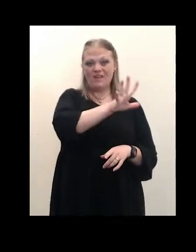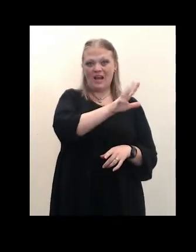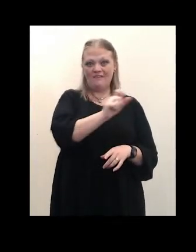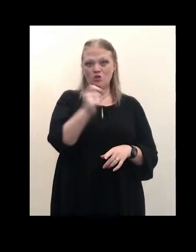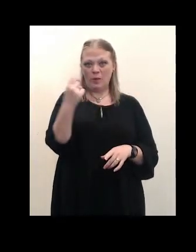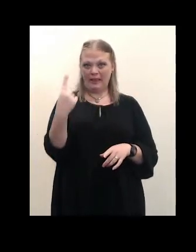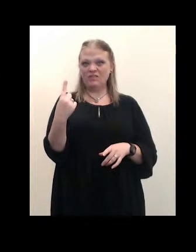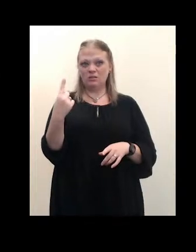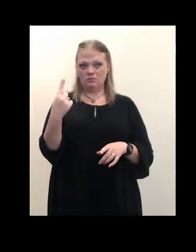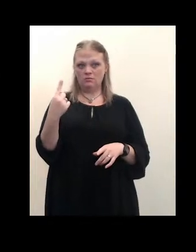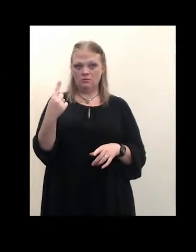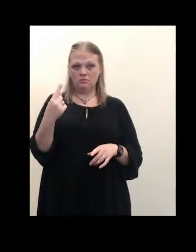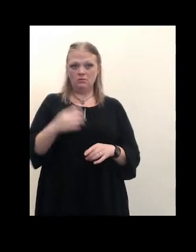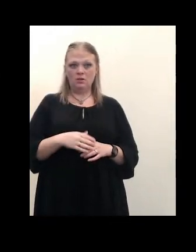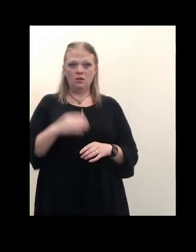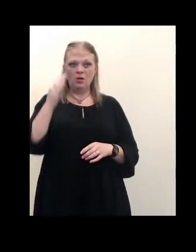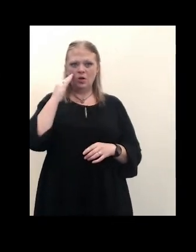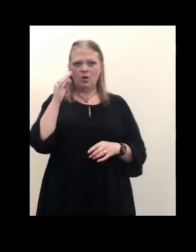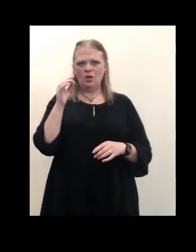that Verbeck